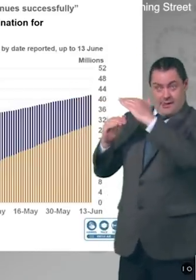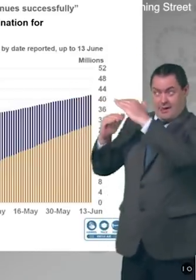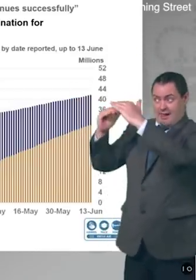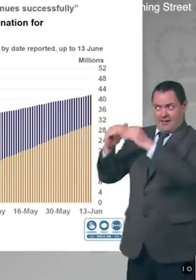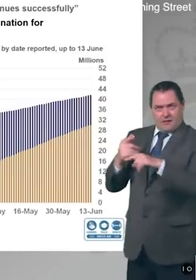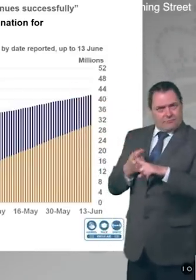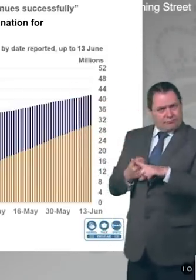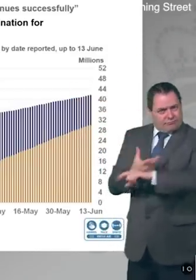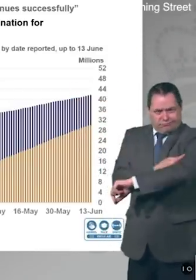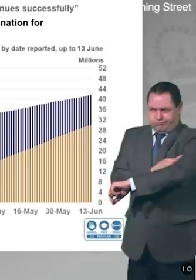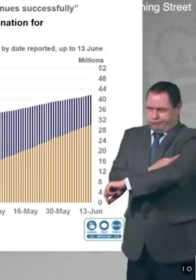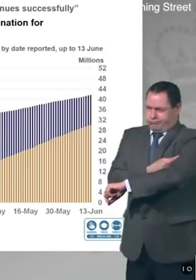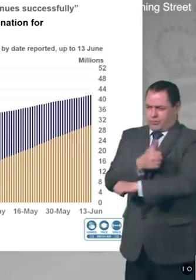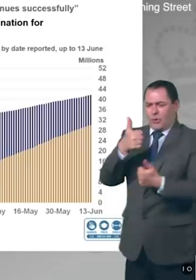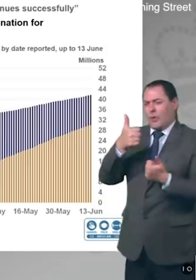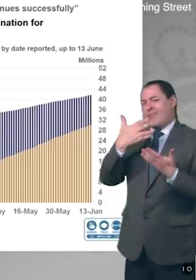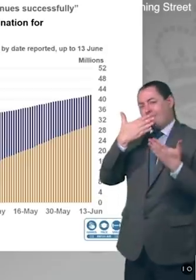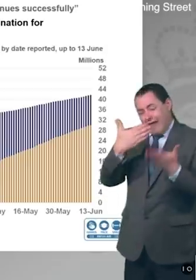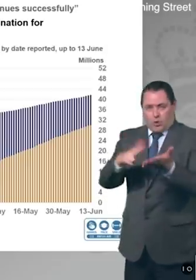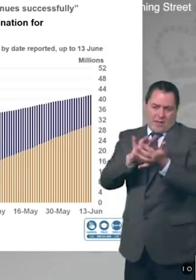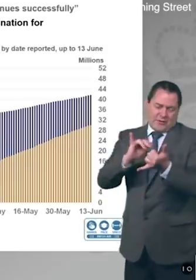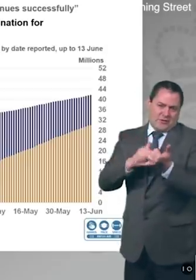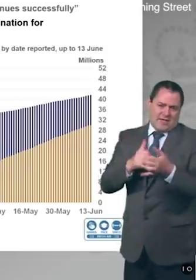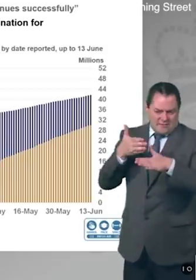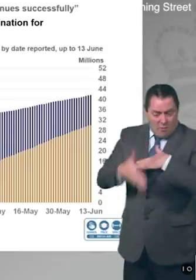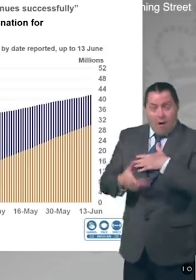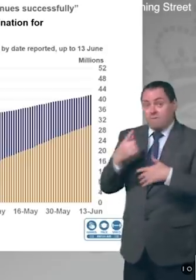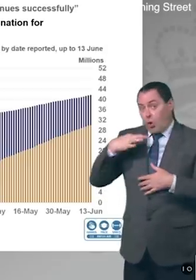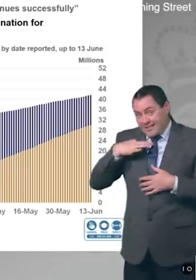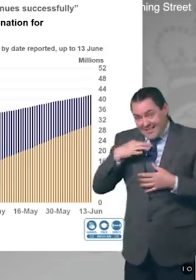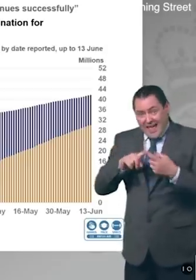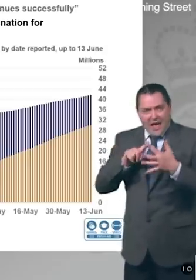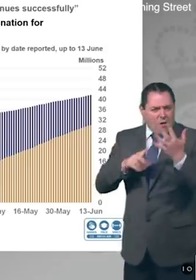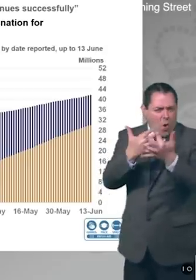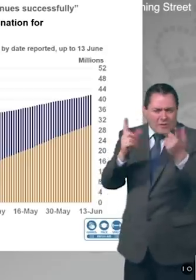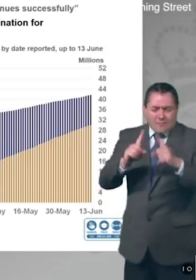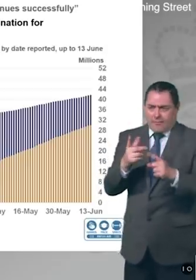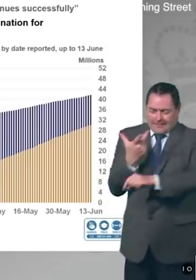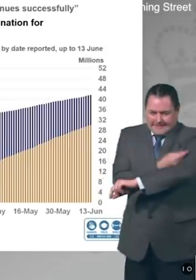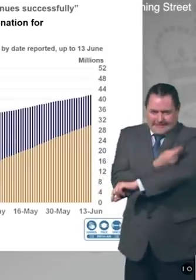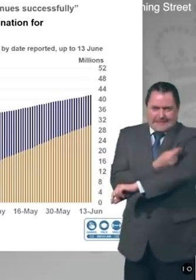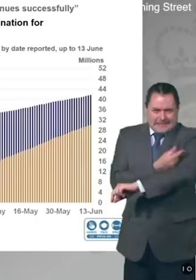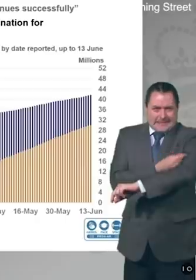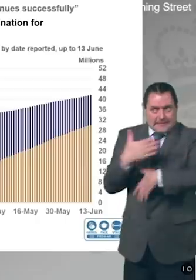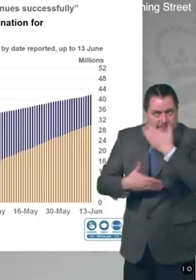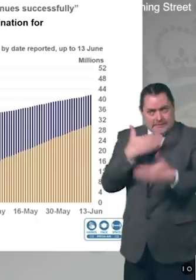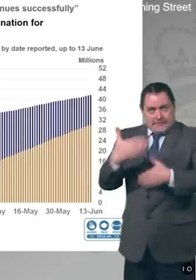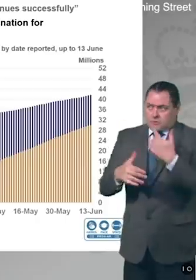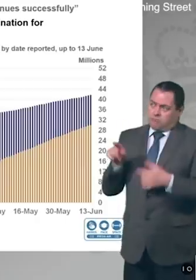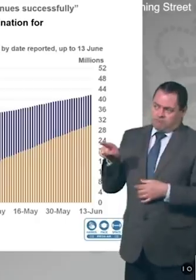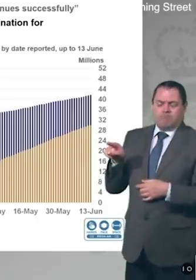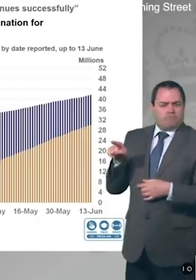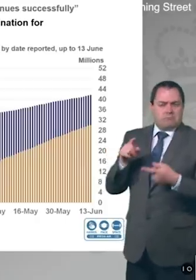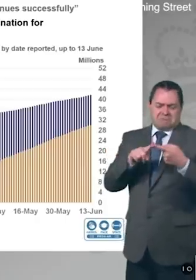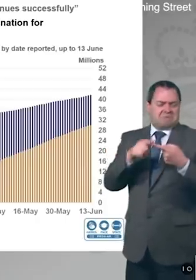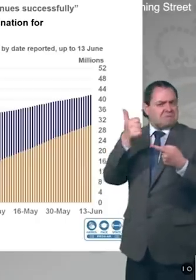thanks to the work of the NHS, volunteers and many others. So this test has been met, and we expect the rates